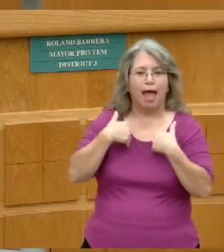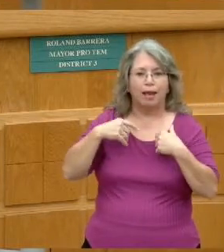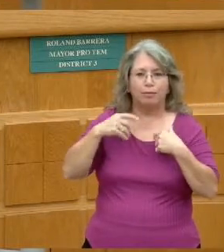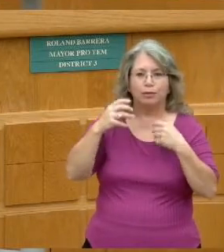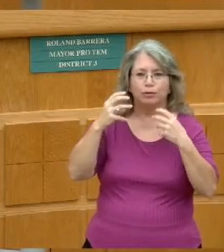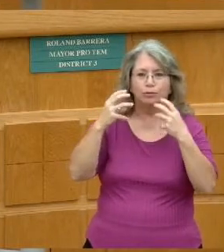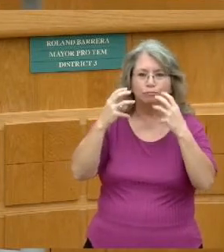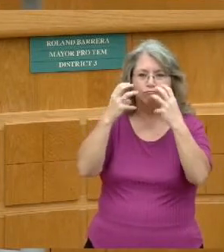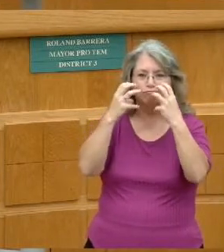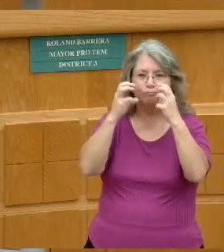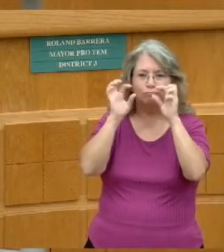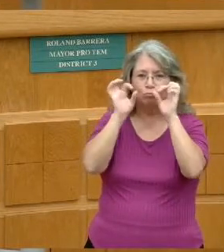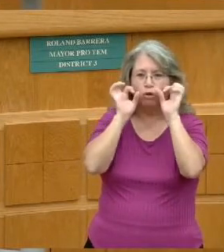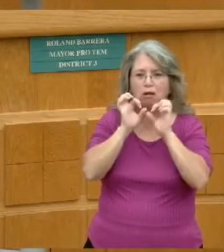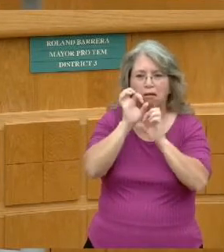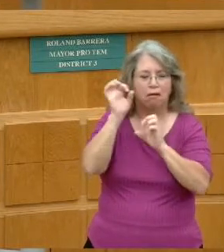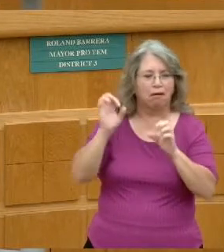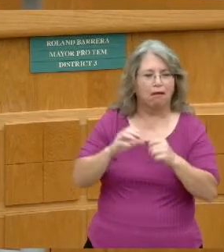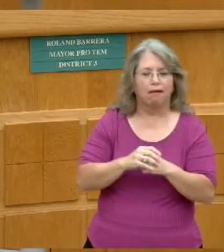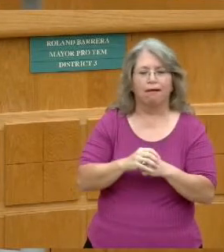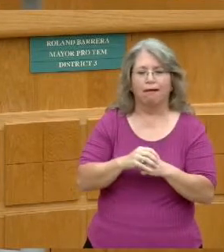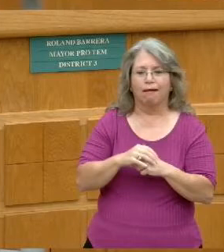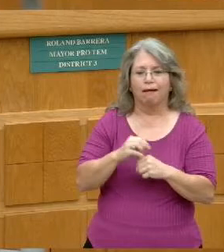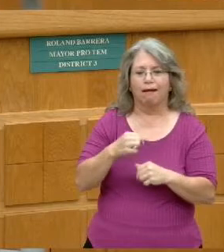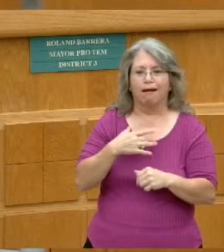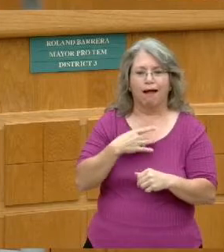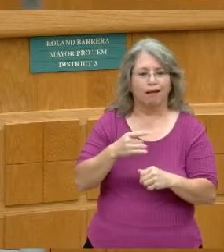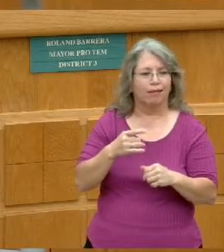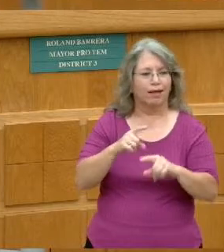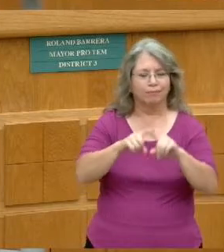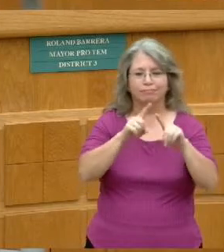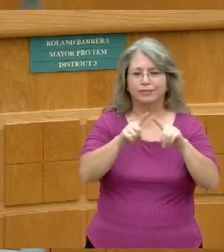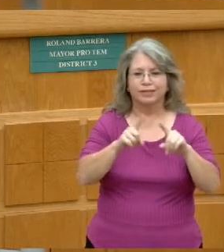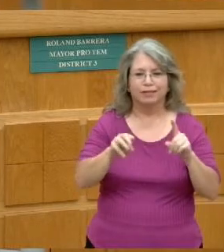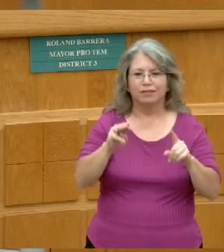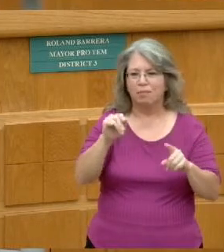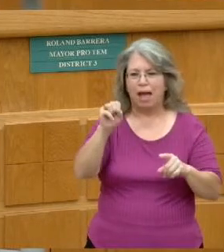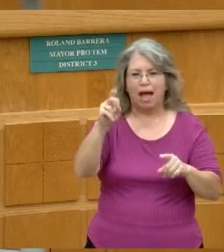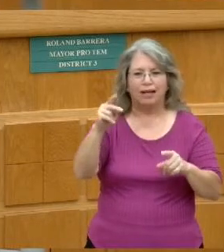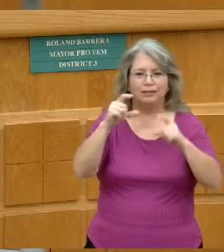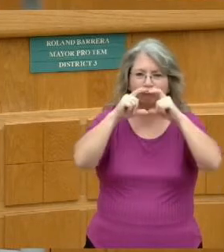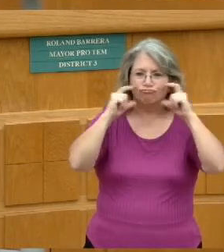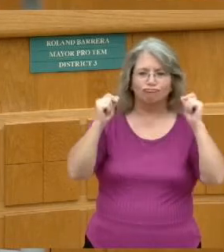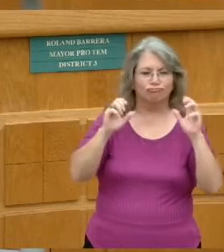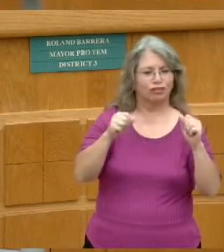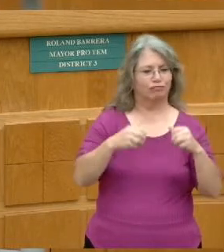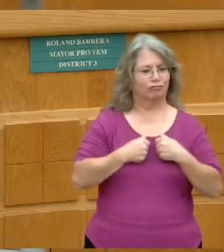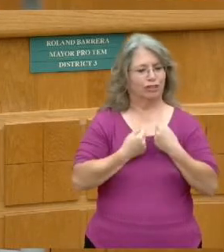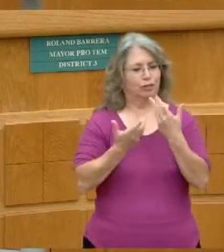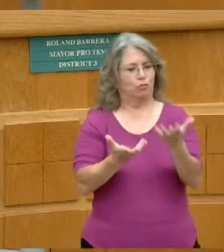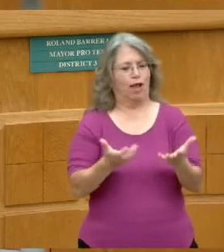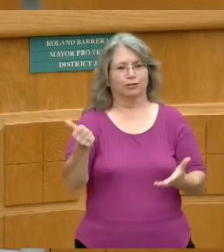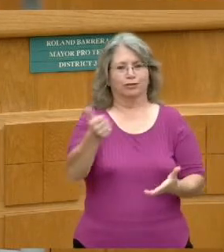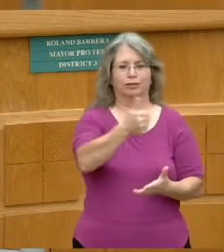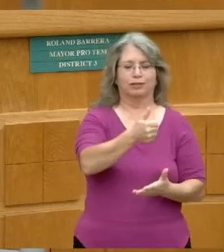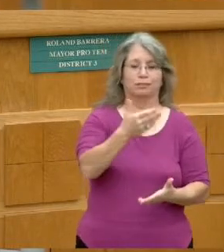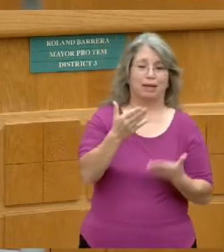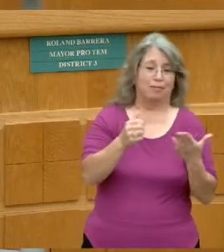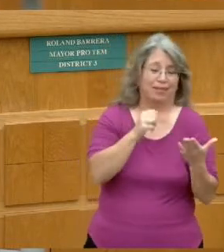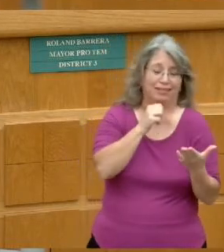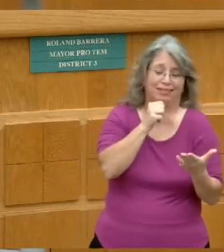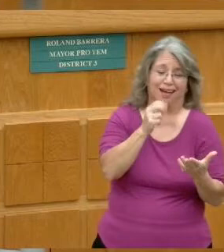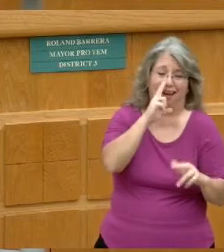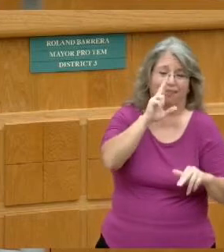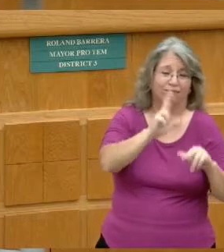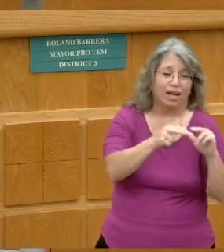camo masks, and they're becoming more available, and you can really express yourself. And while, you know, it's kind of not the greatest fun thing to wear a